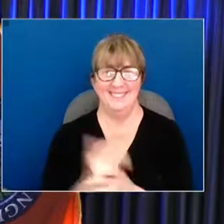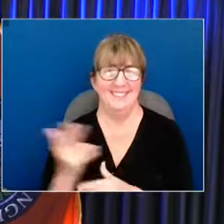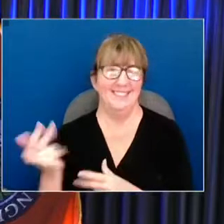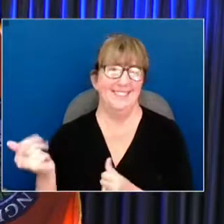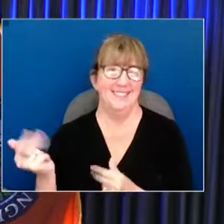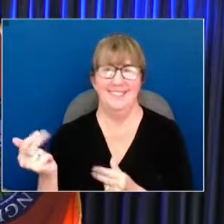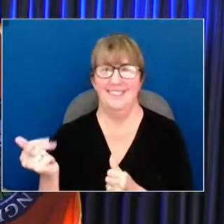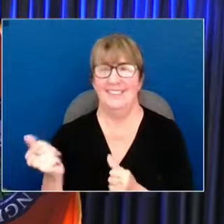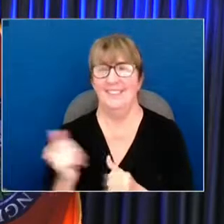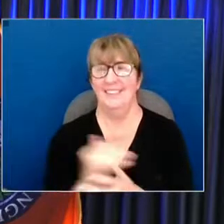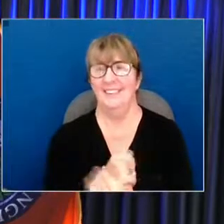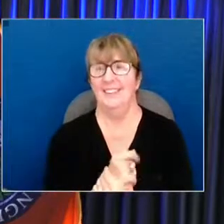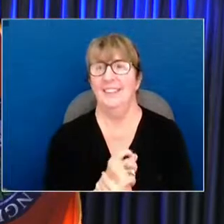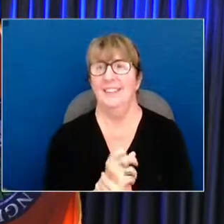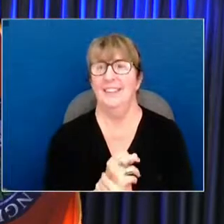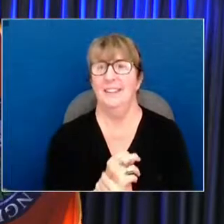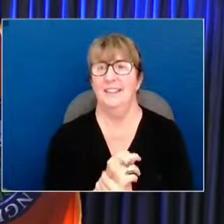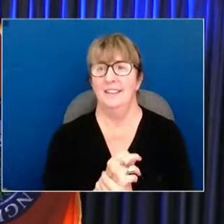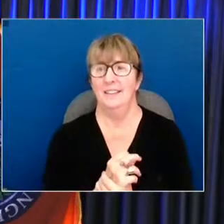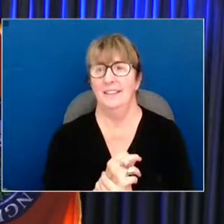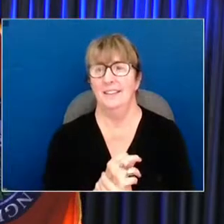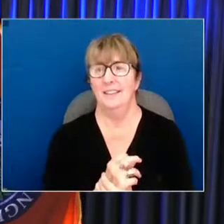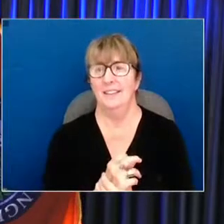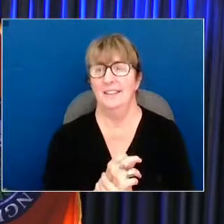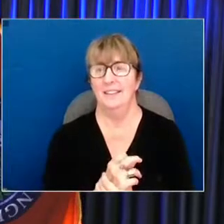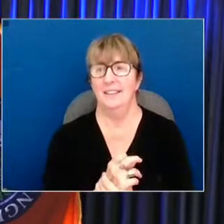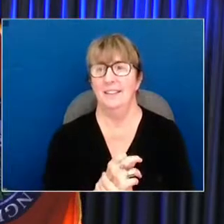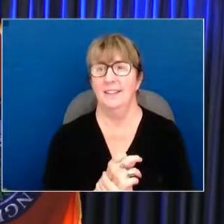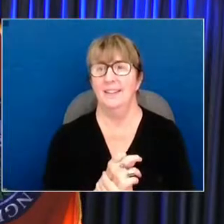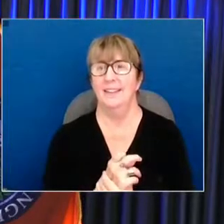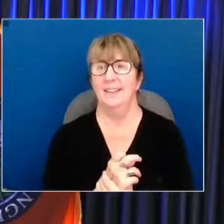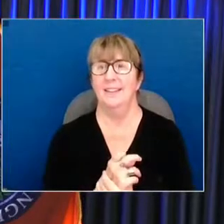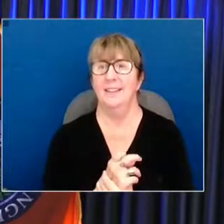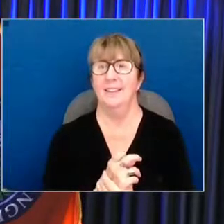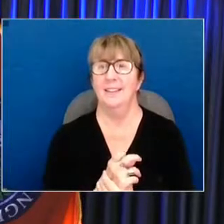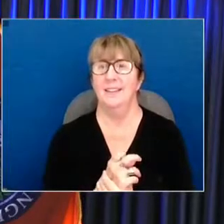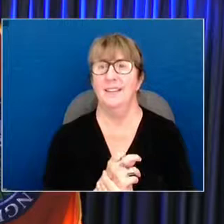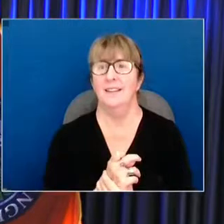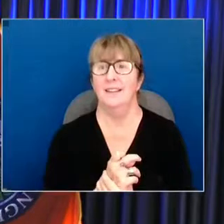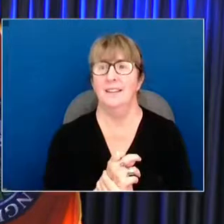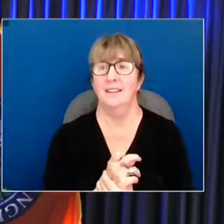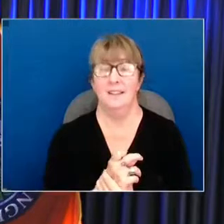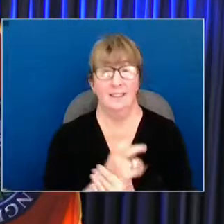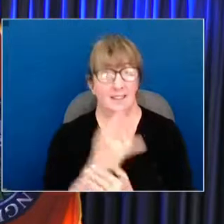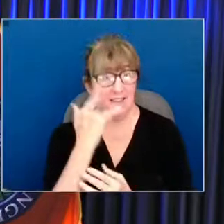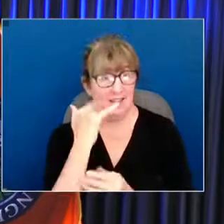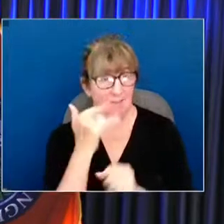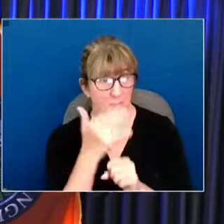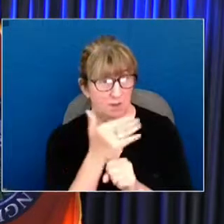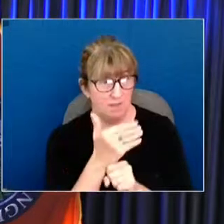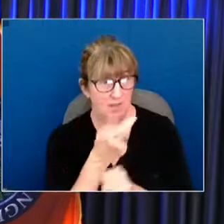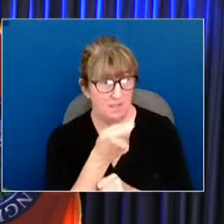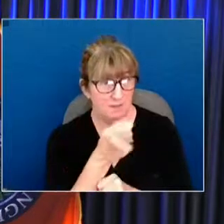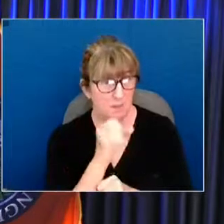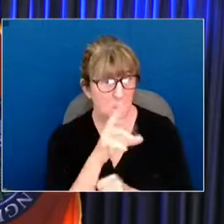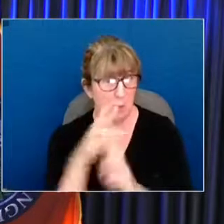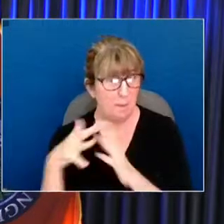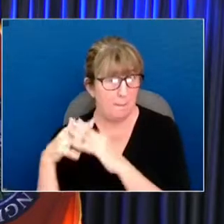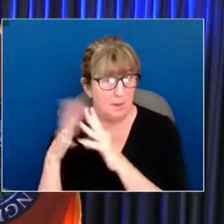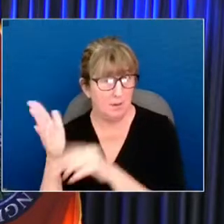and then tilt it. Tilt the California flag slightly? Or are you talking about the American flag? Like